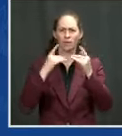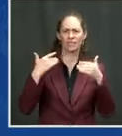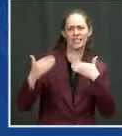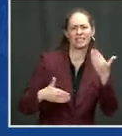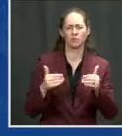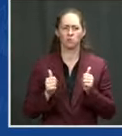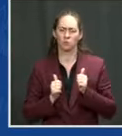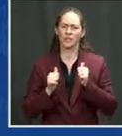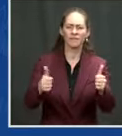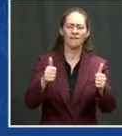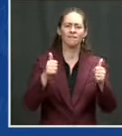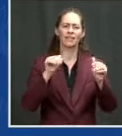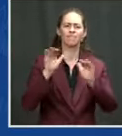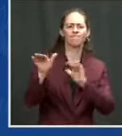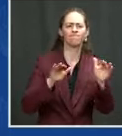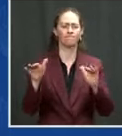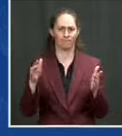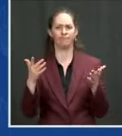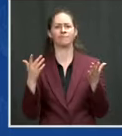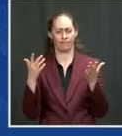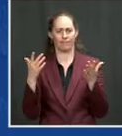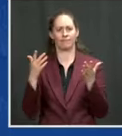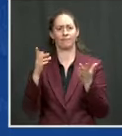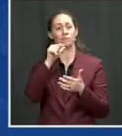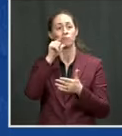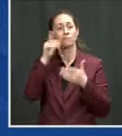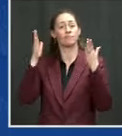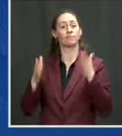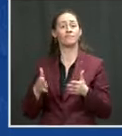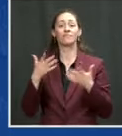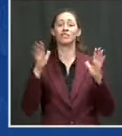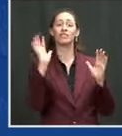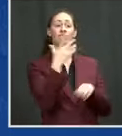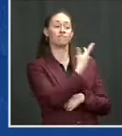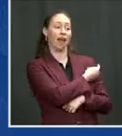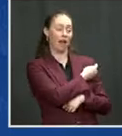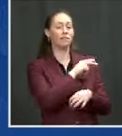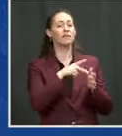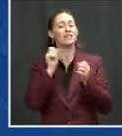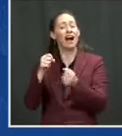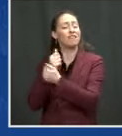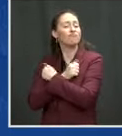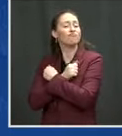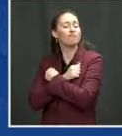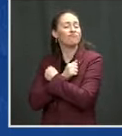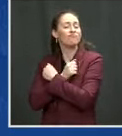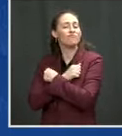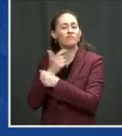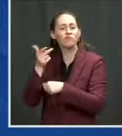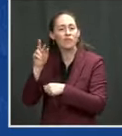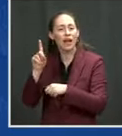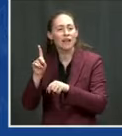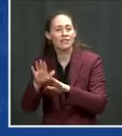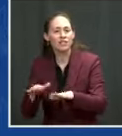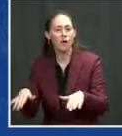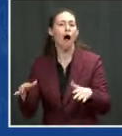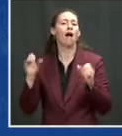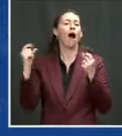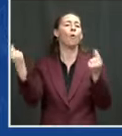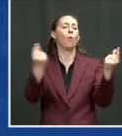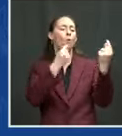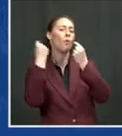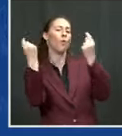once vaccinated, it's not only you can hug your grandchildren. You can do a lot more and whether or not you have to have even at some point soon